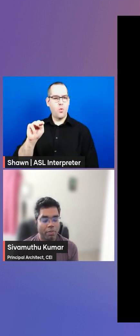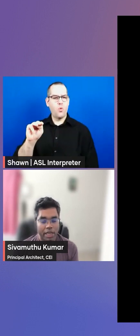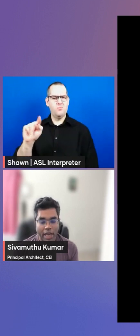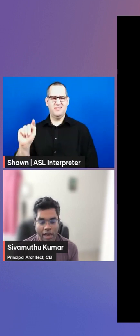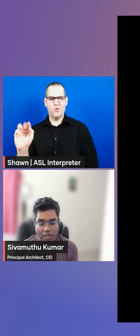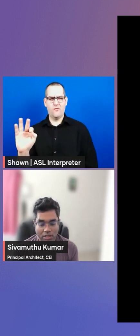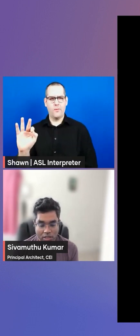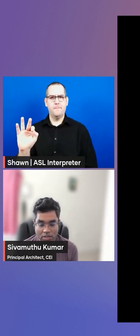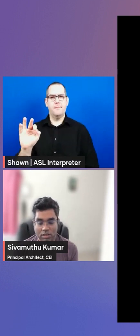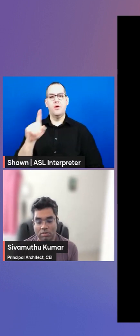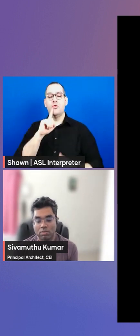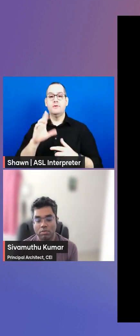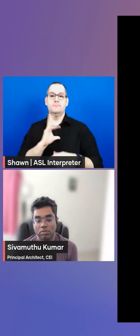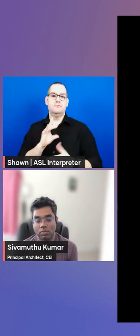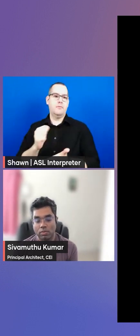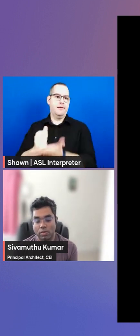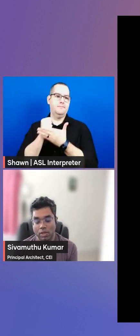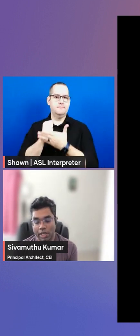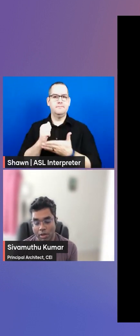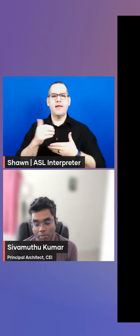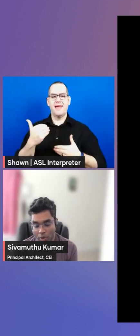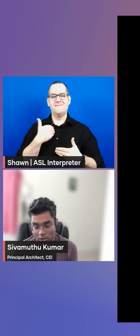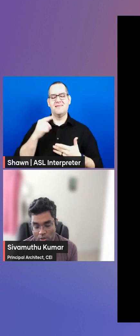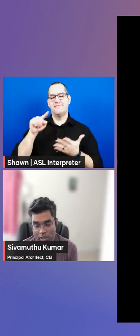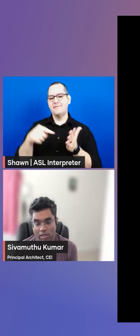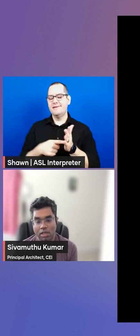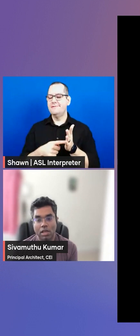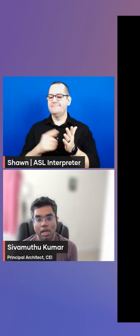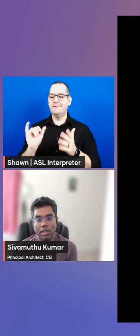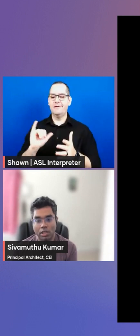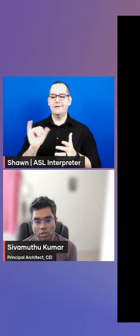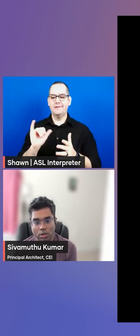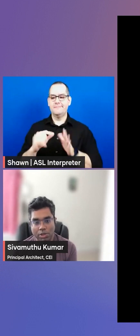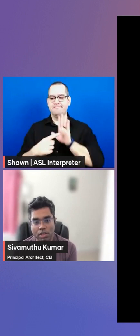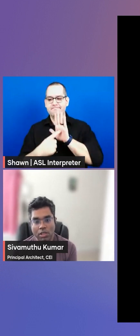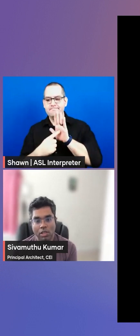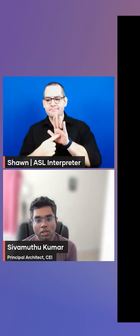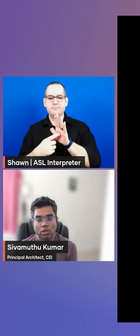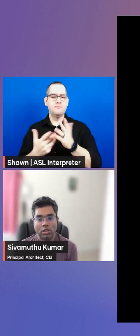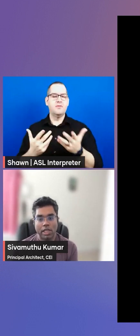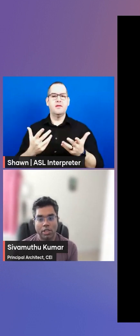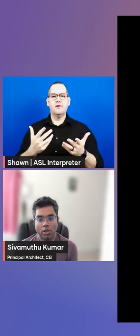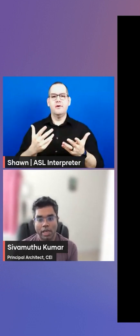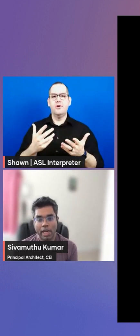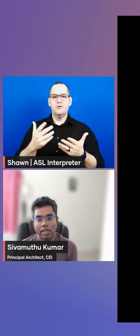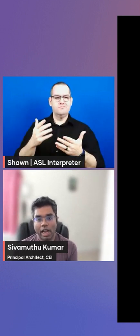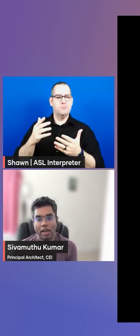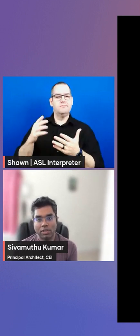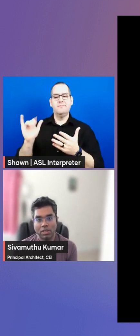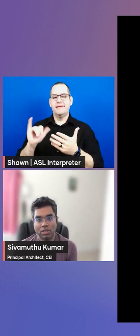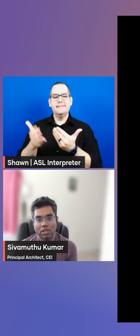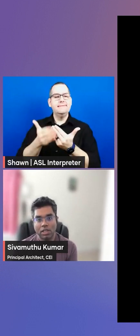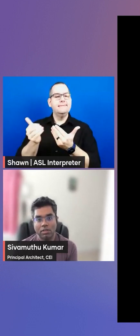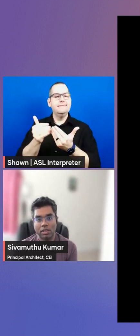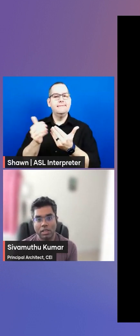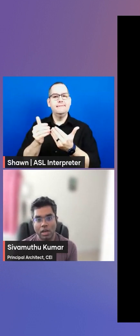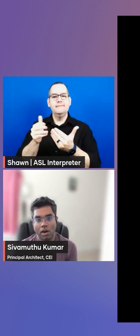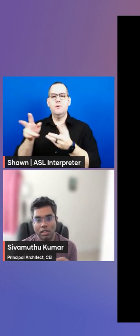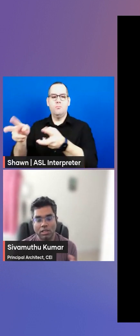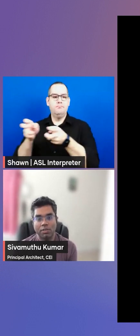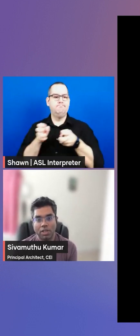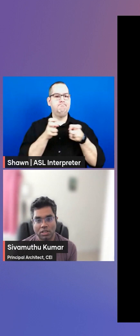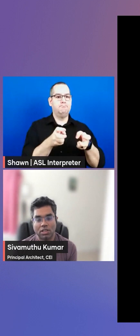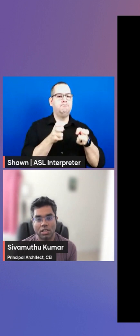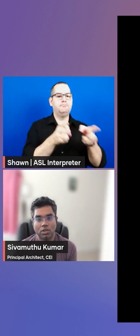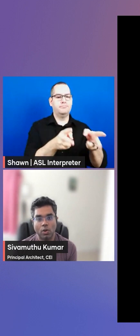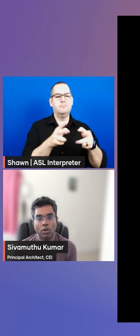like by having this like a modular and reusable, so that like you can have this